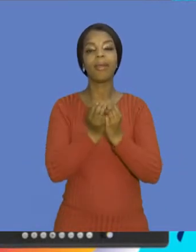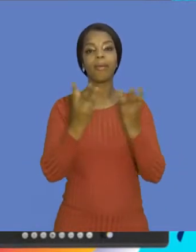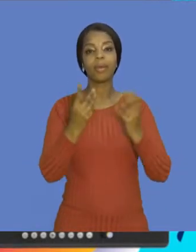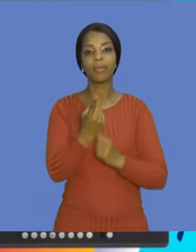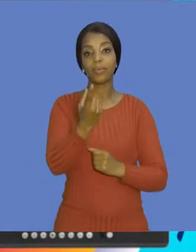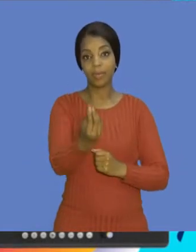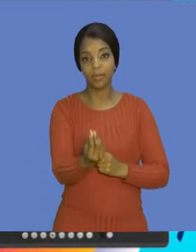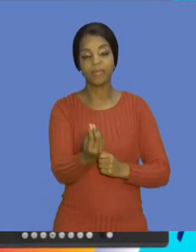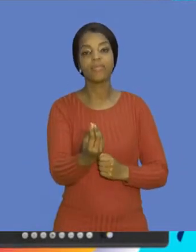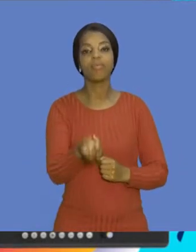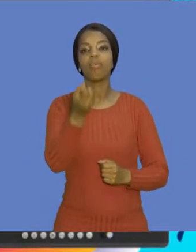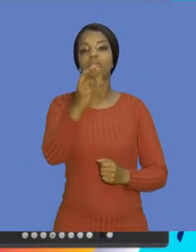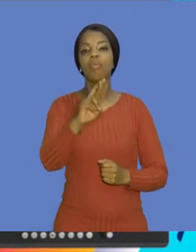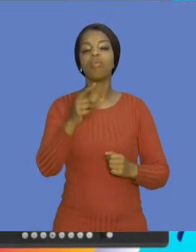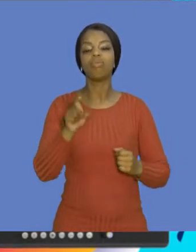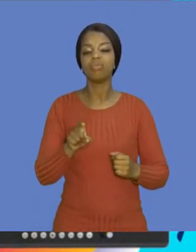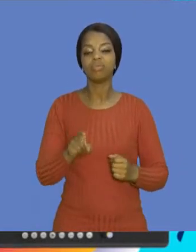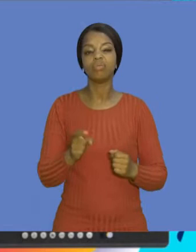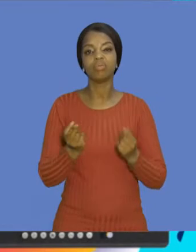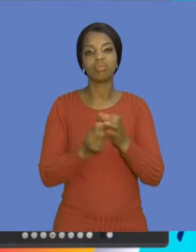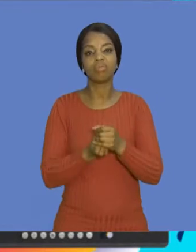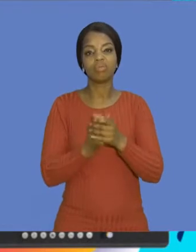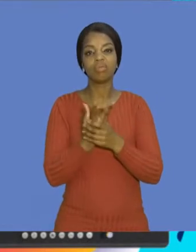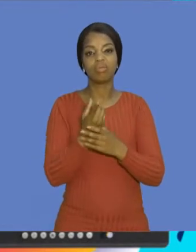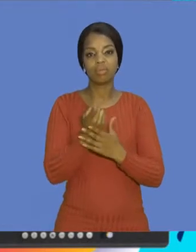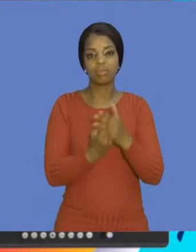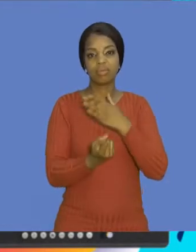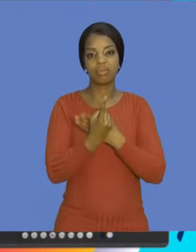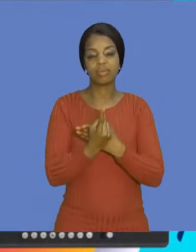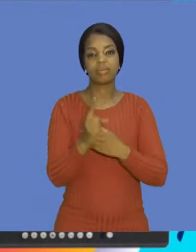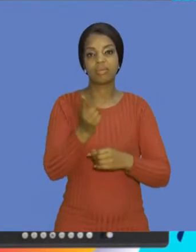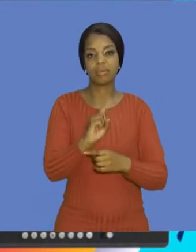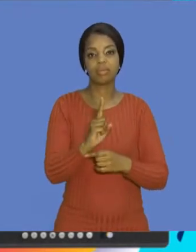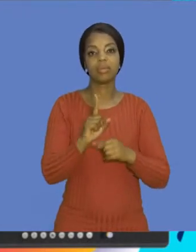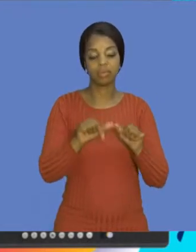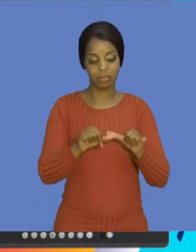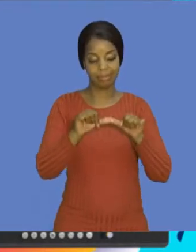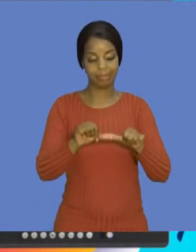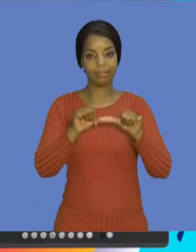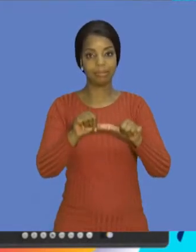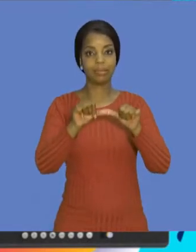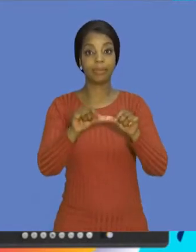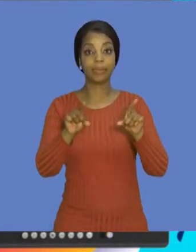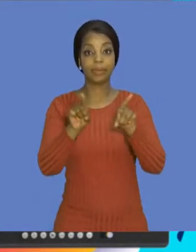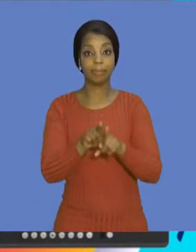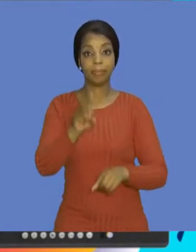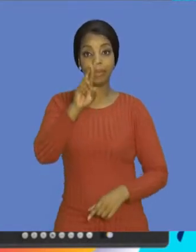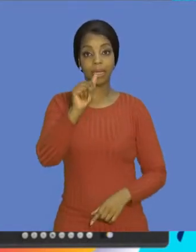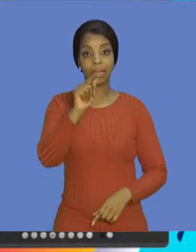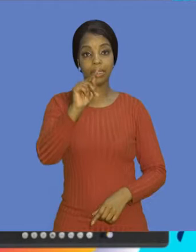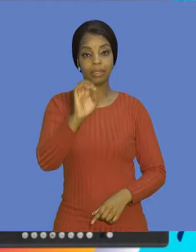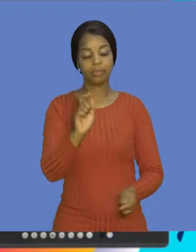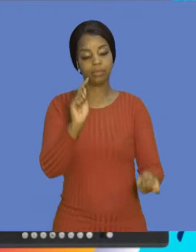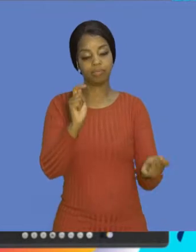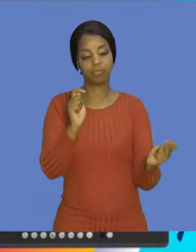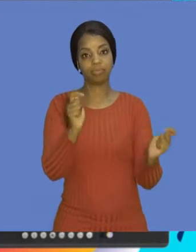which fluctuates and is not really so constant, and the rate of change is also not constant. So just take a moment and